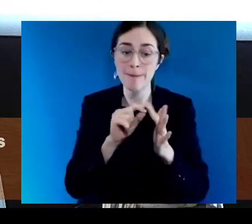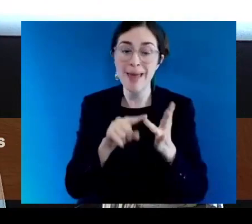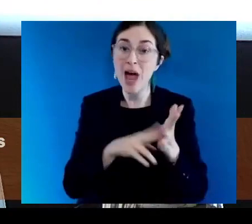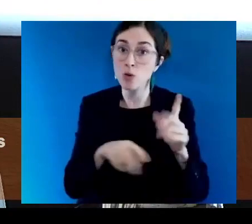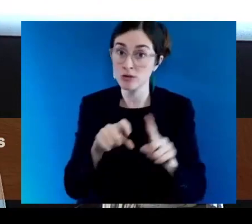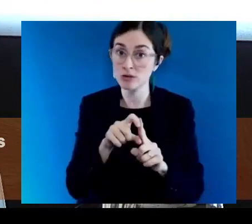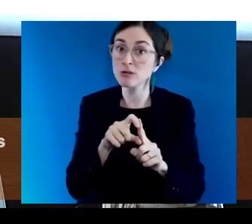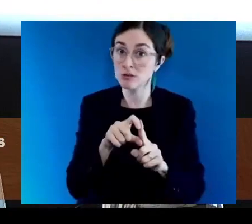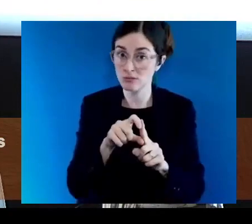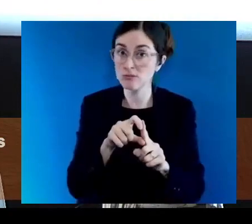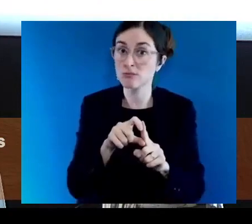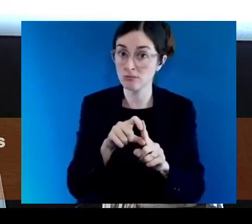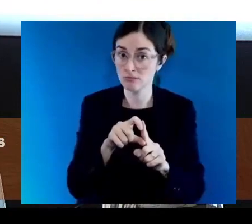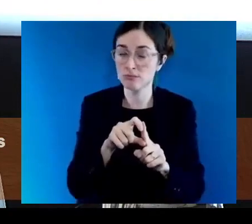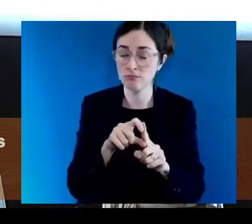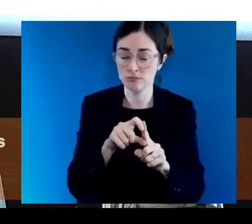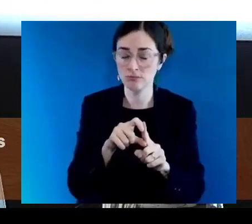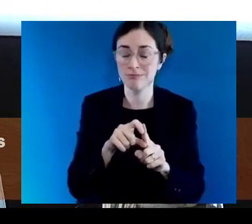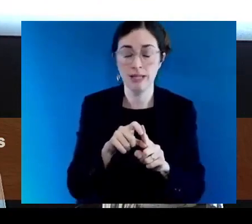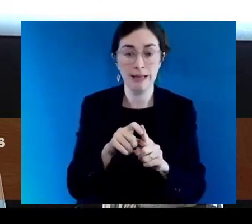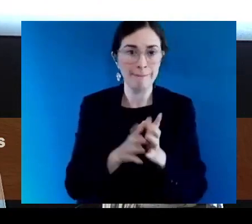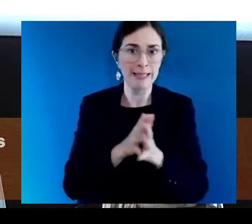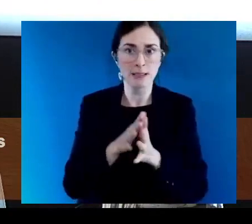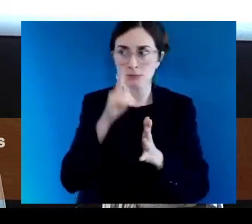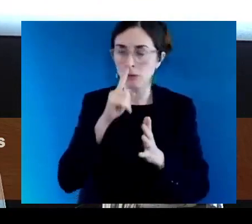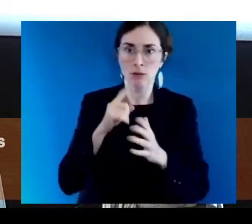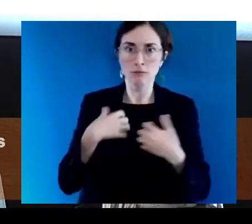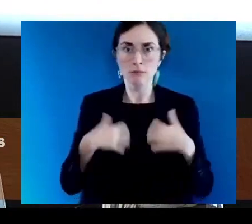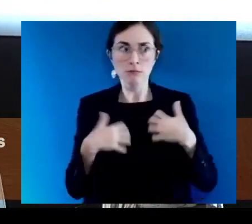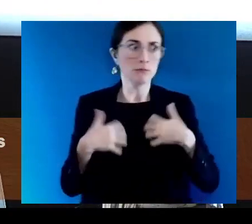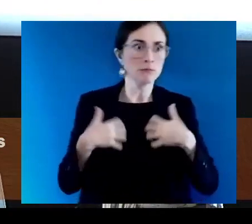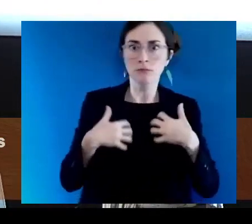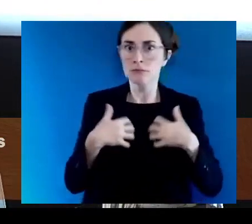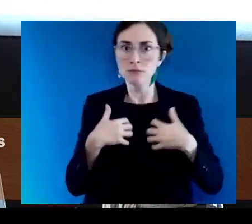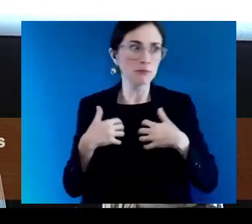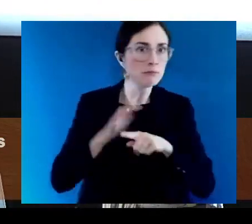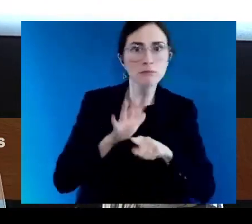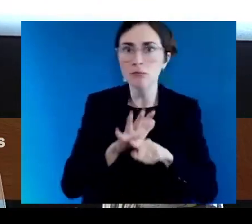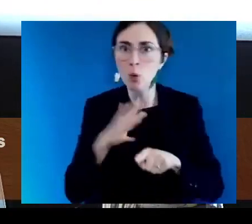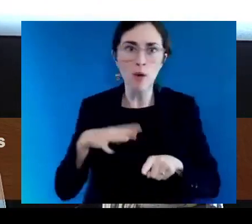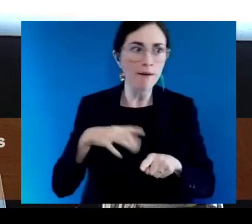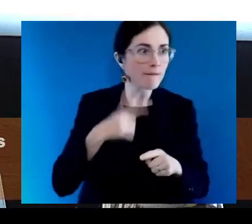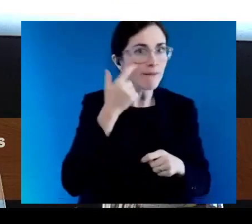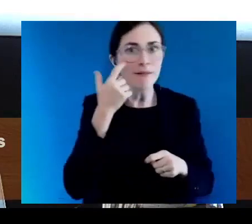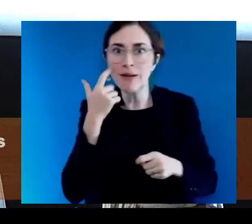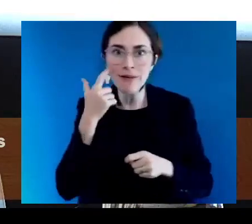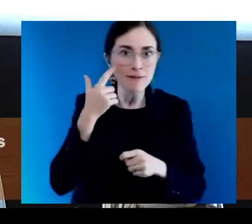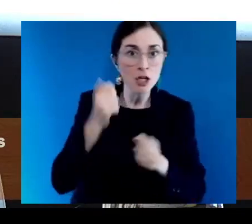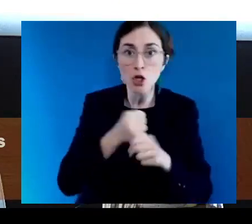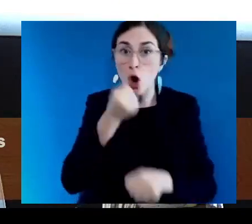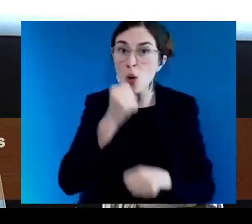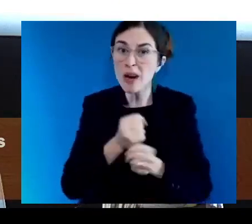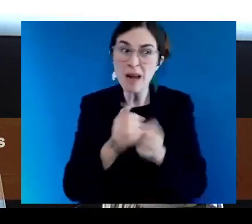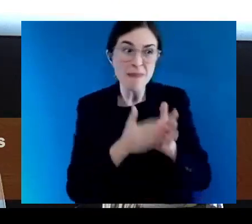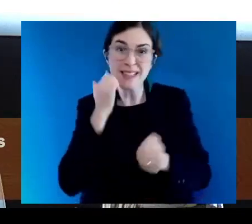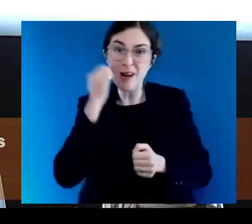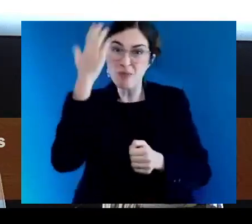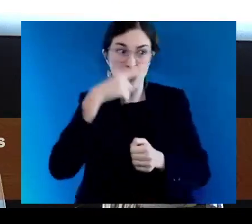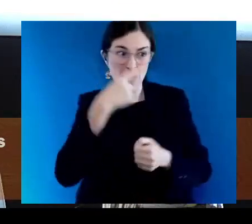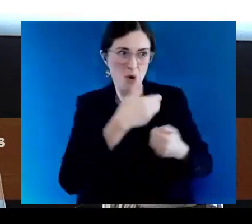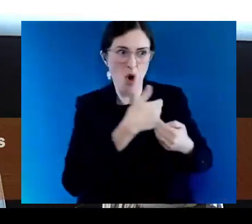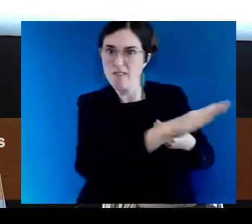commenced a massive pushing of traditional owners from their land in order